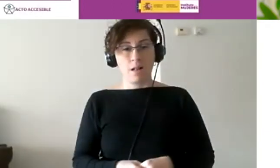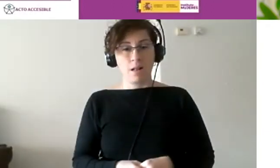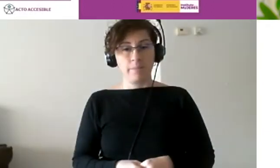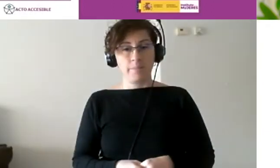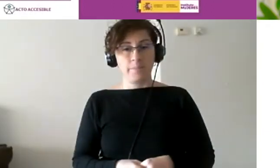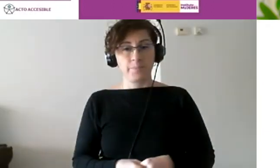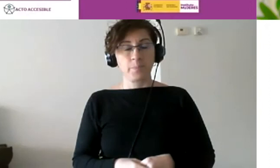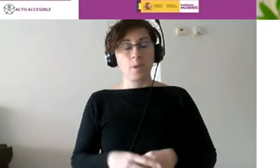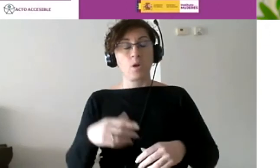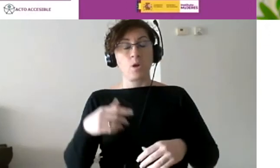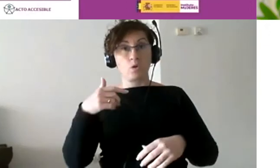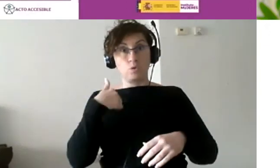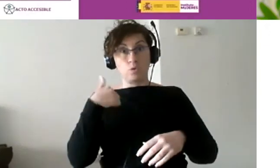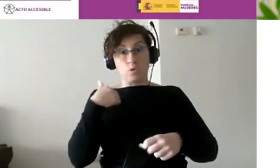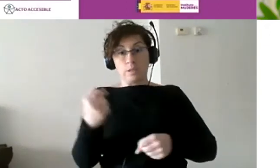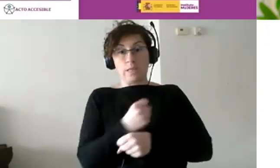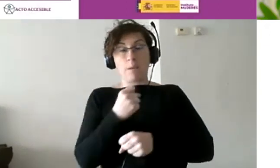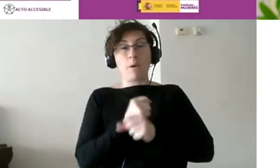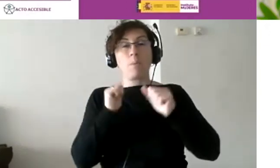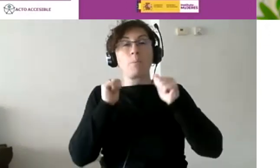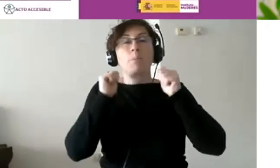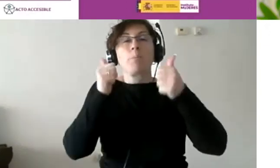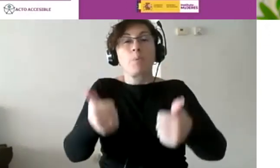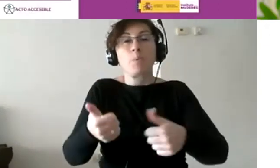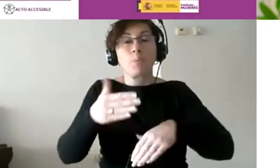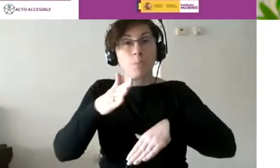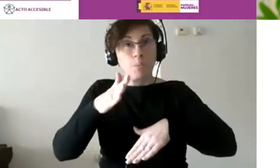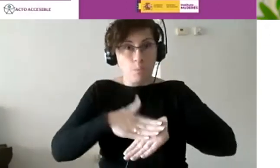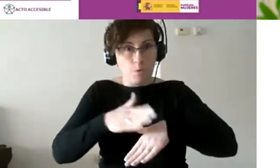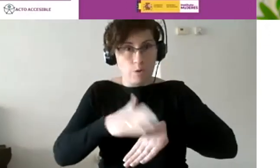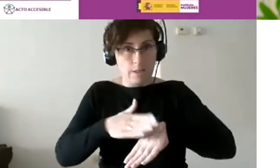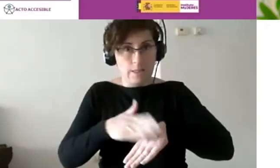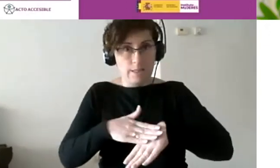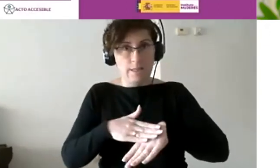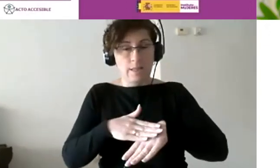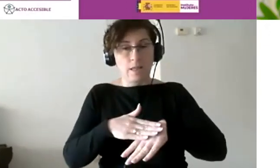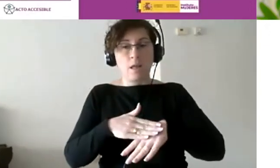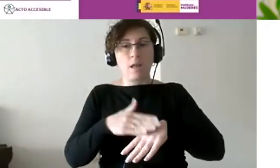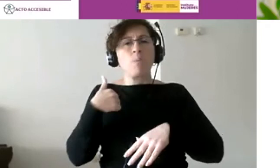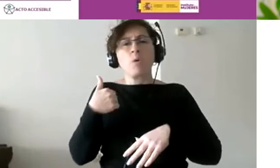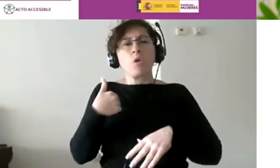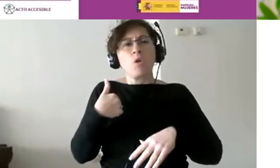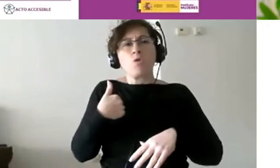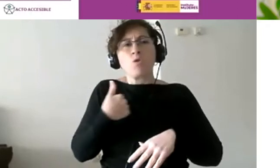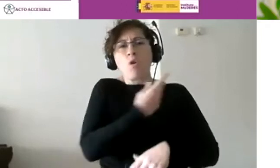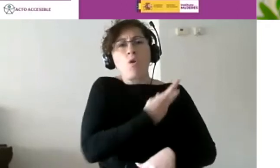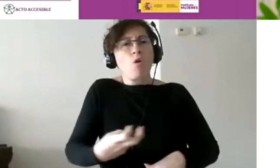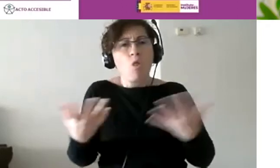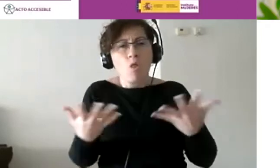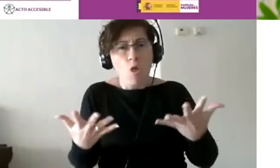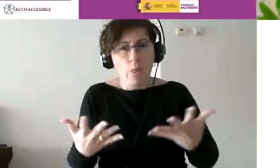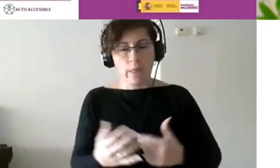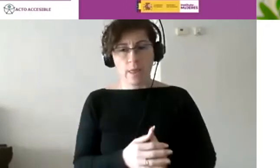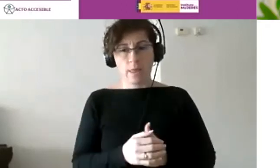name is Gunta Ansha, and I'm coming from Latvia. I have a very good friend, Tatiana Barantsova. She lived